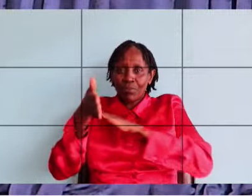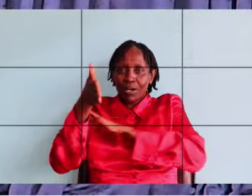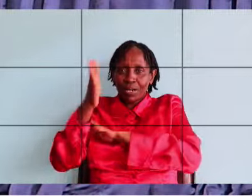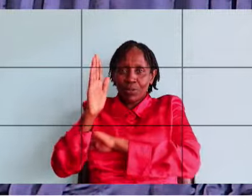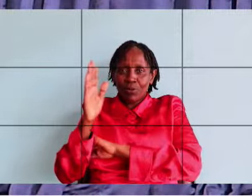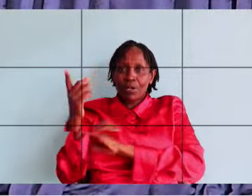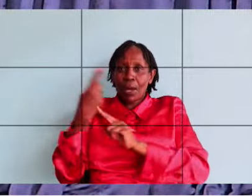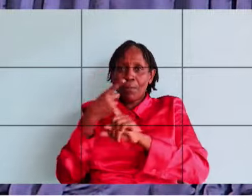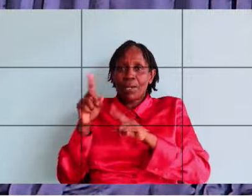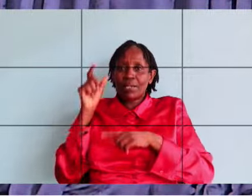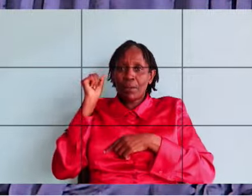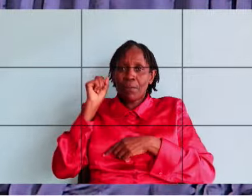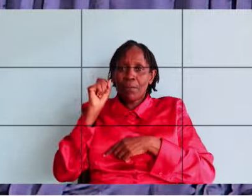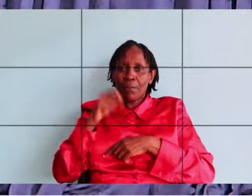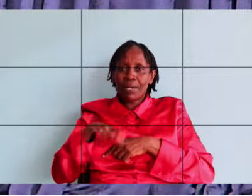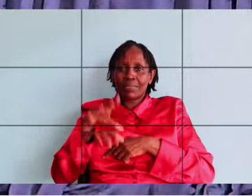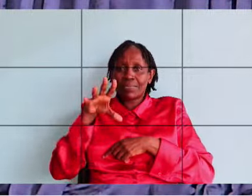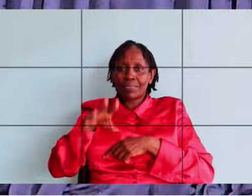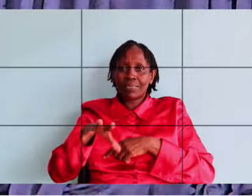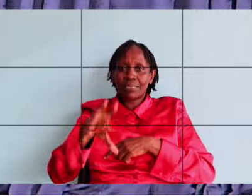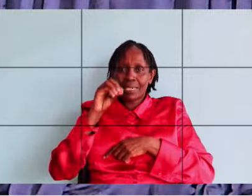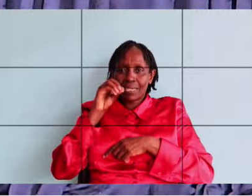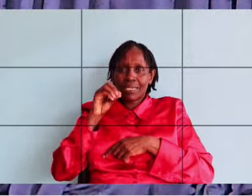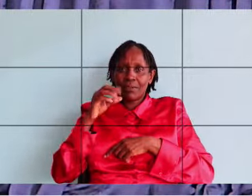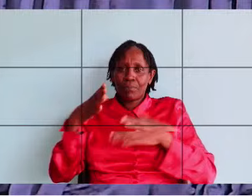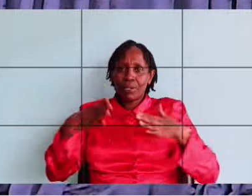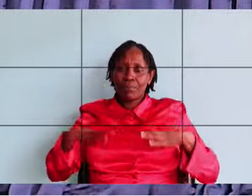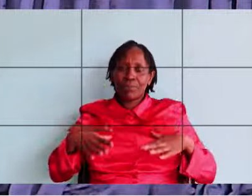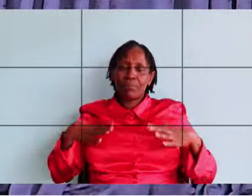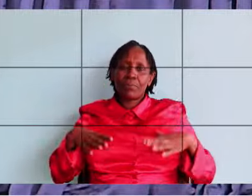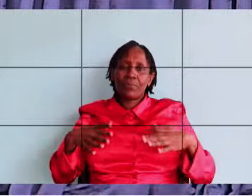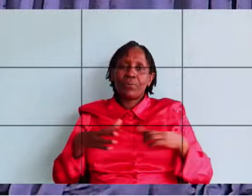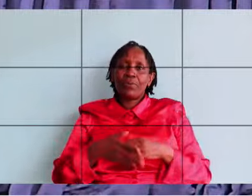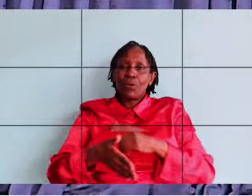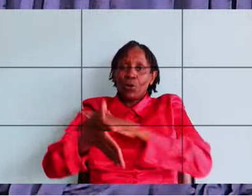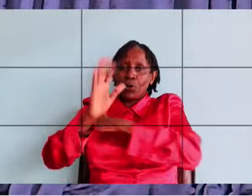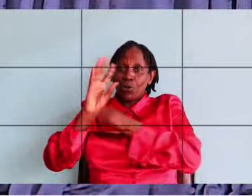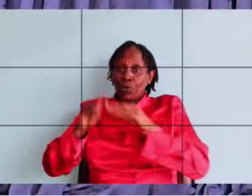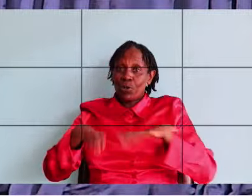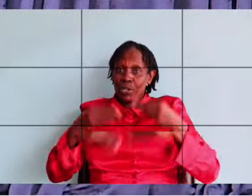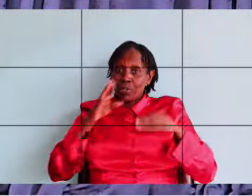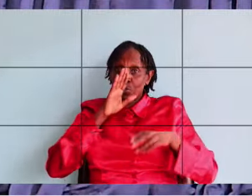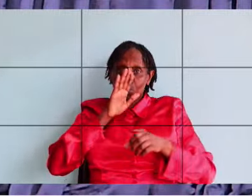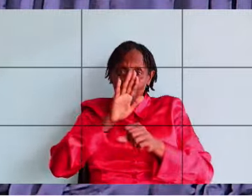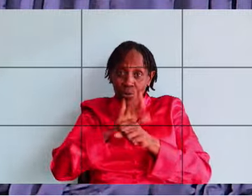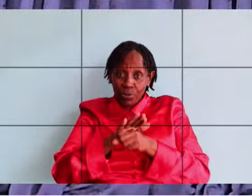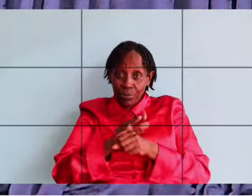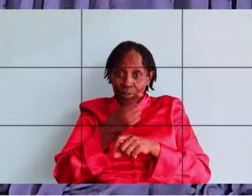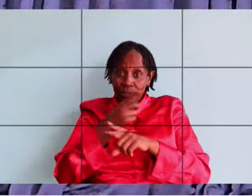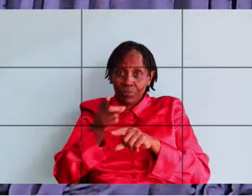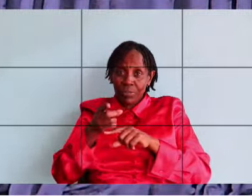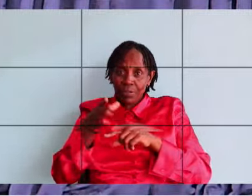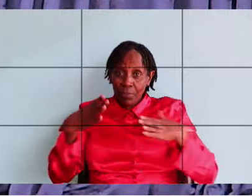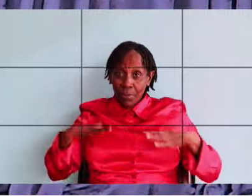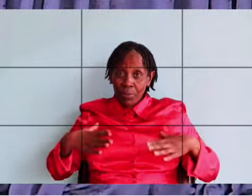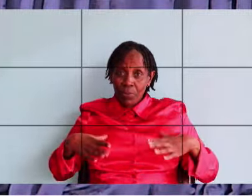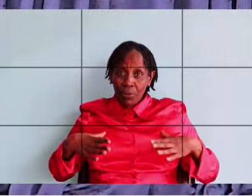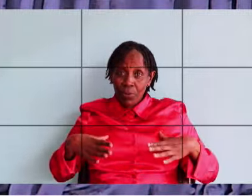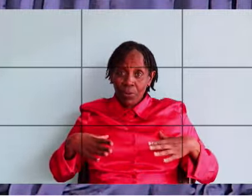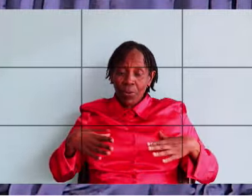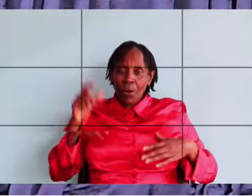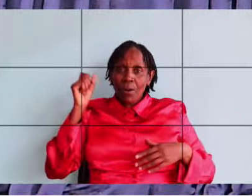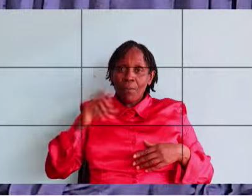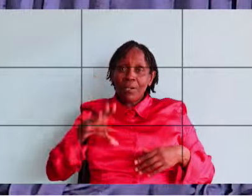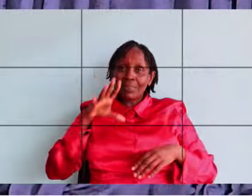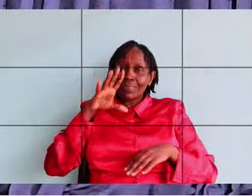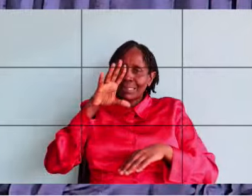it must be taken by men. God gives a promise, but people have to take it. People have to possess it. People have